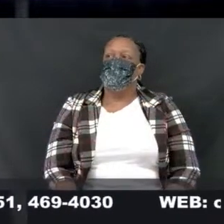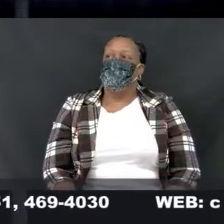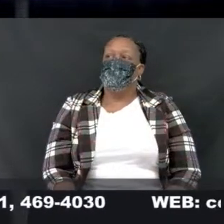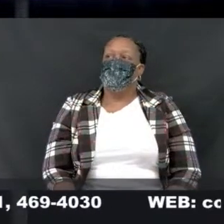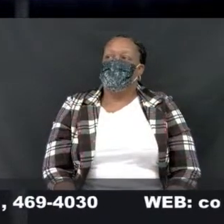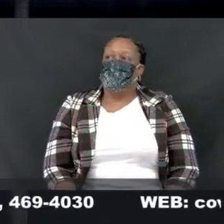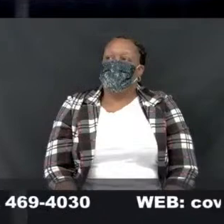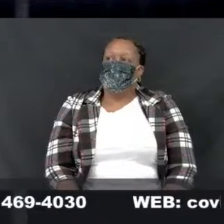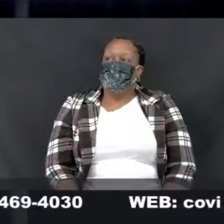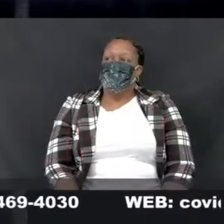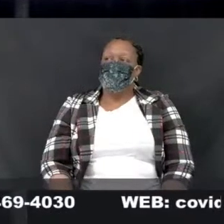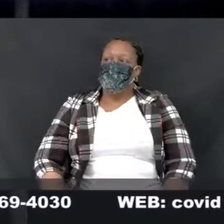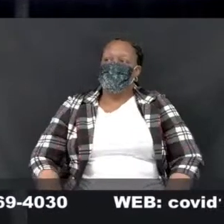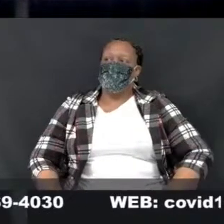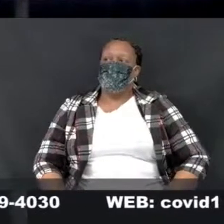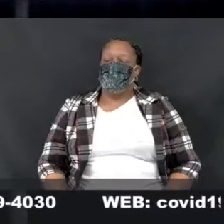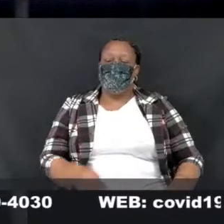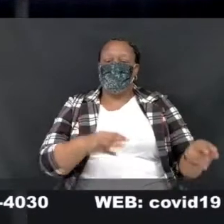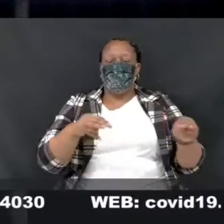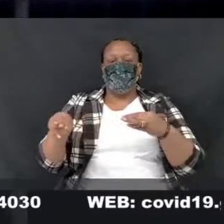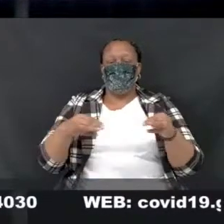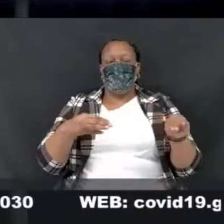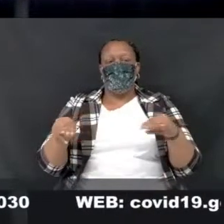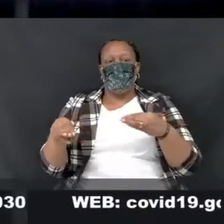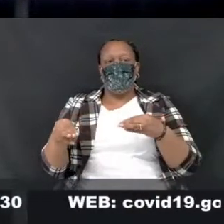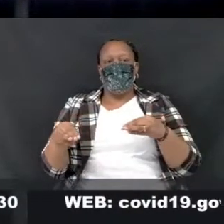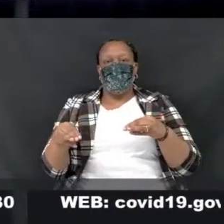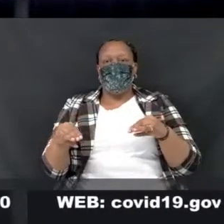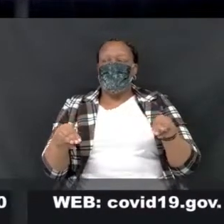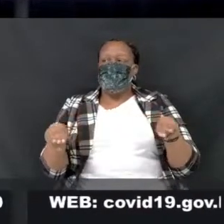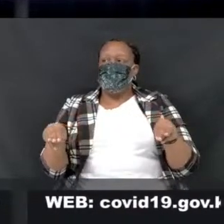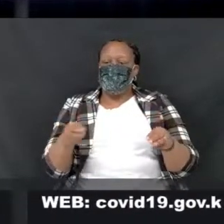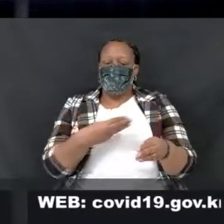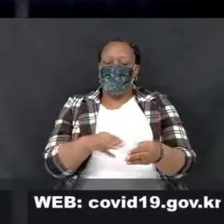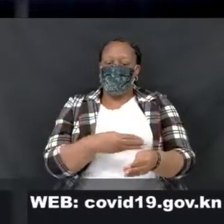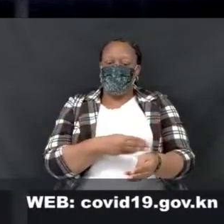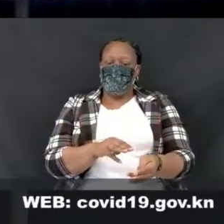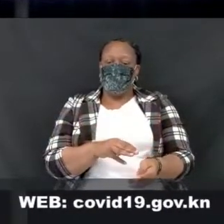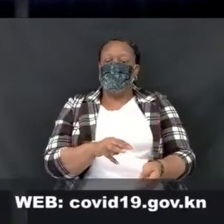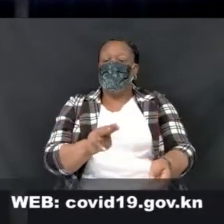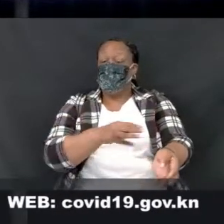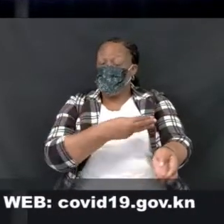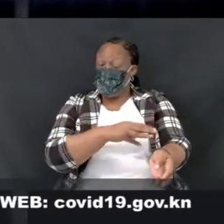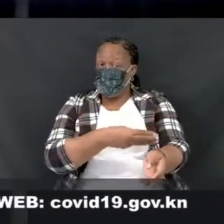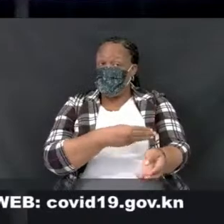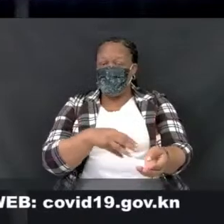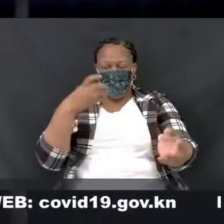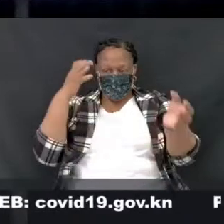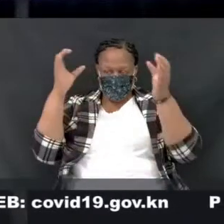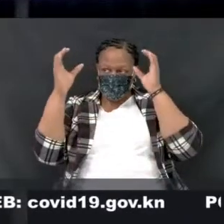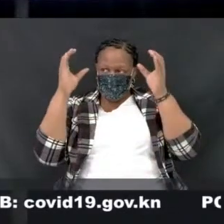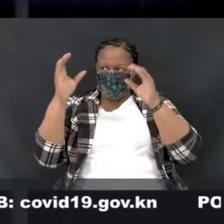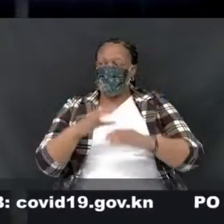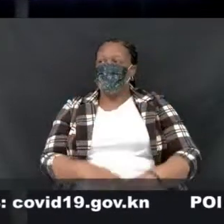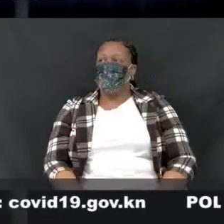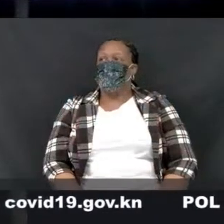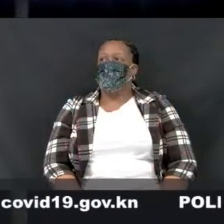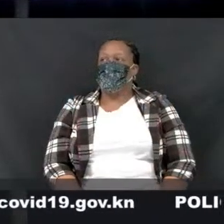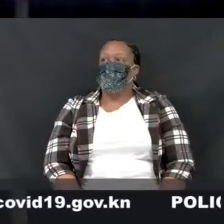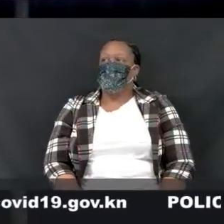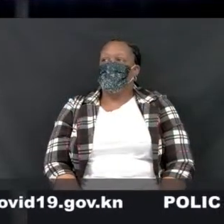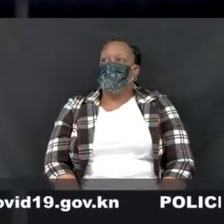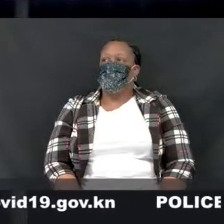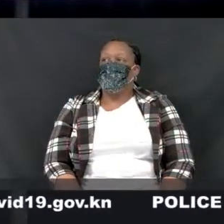host the St. Kitts Music Festival. They have requested approximately 4,000 to